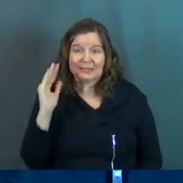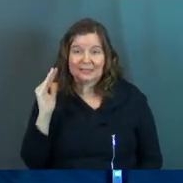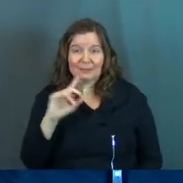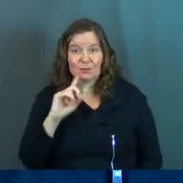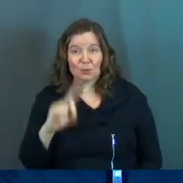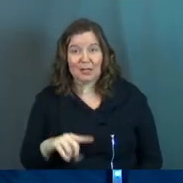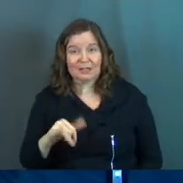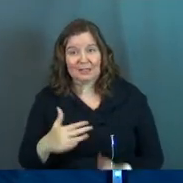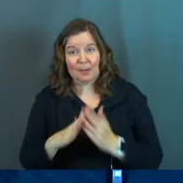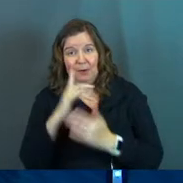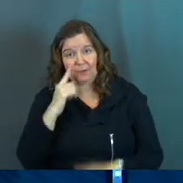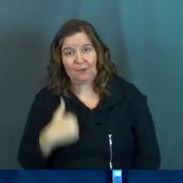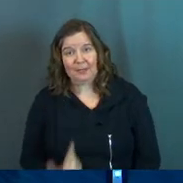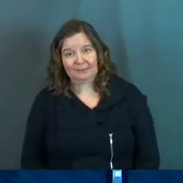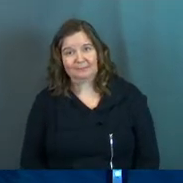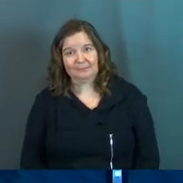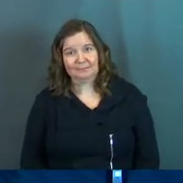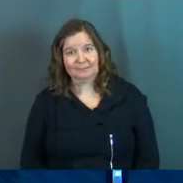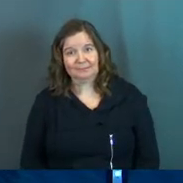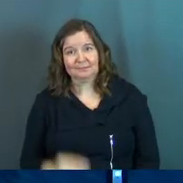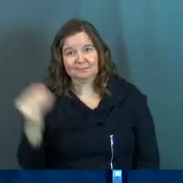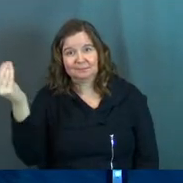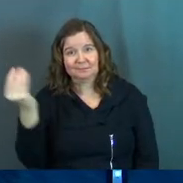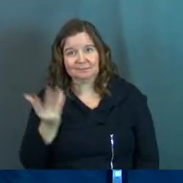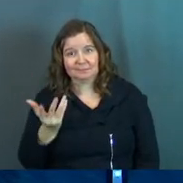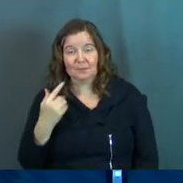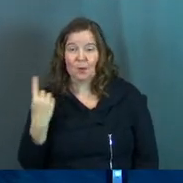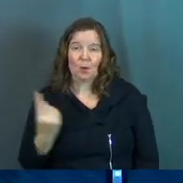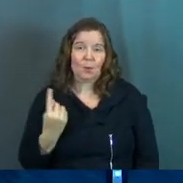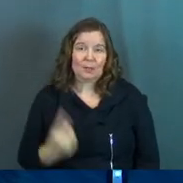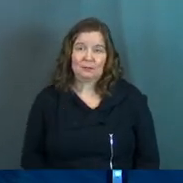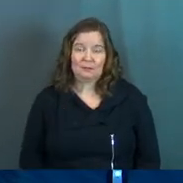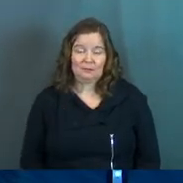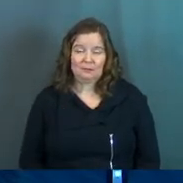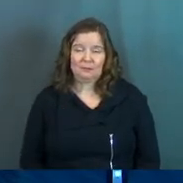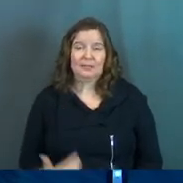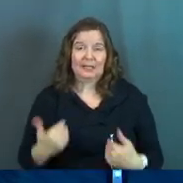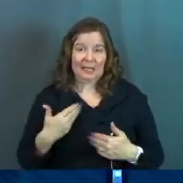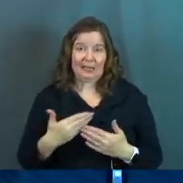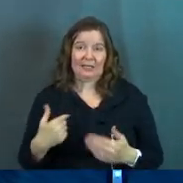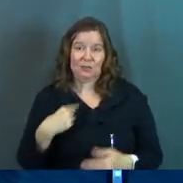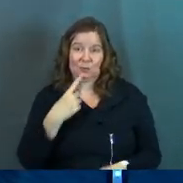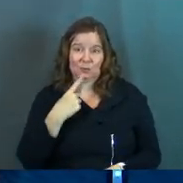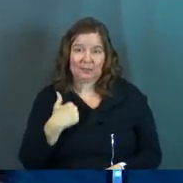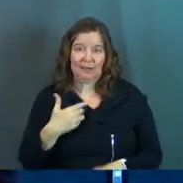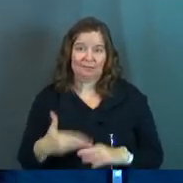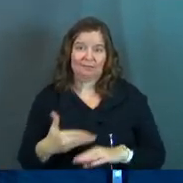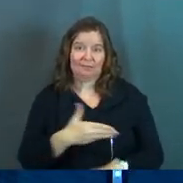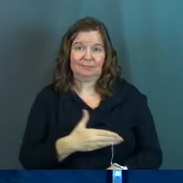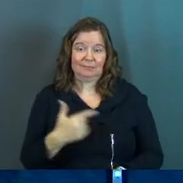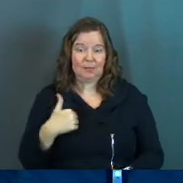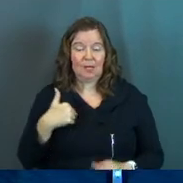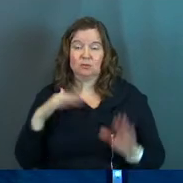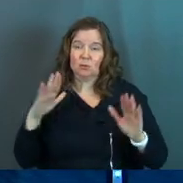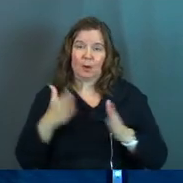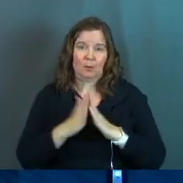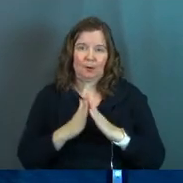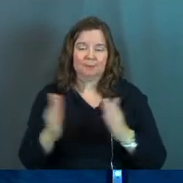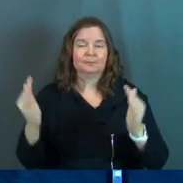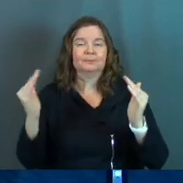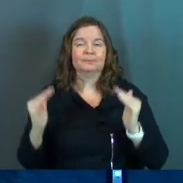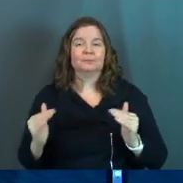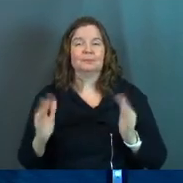seems to answer that prayer for me. Always. He's got things to say to me. It's a great prayer.